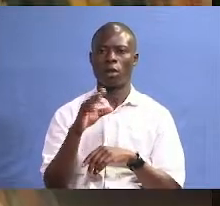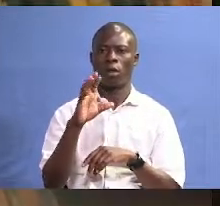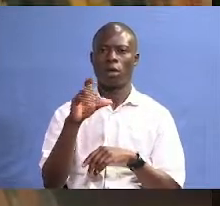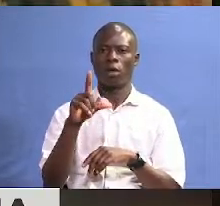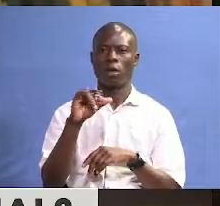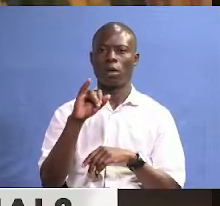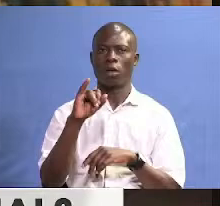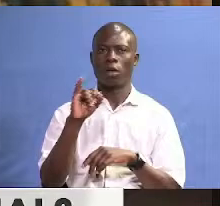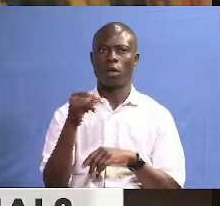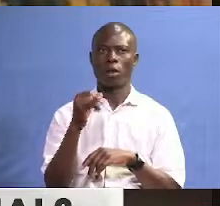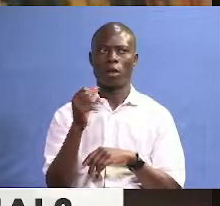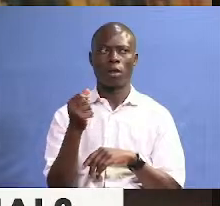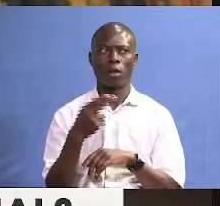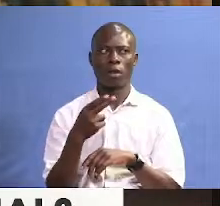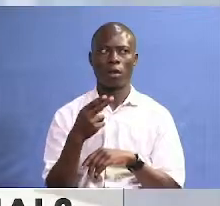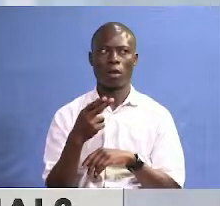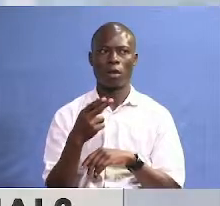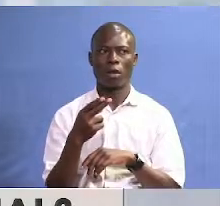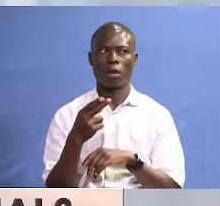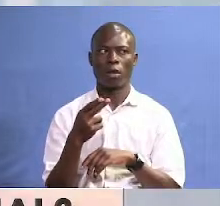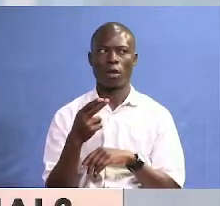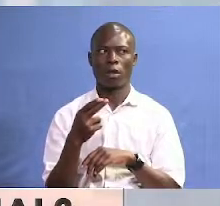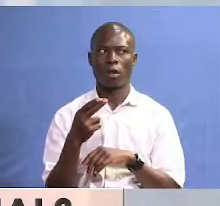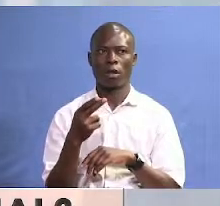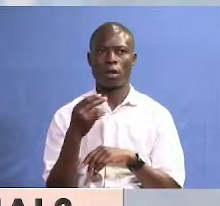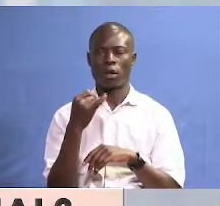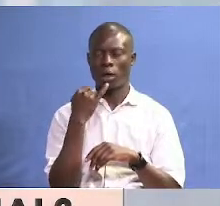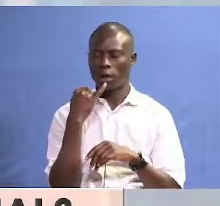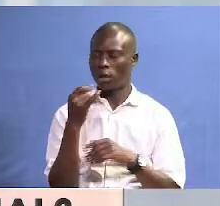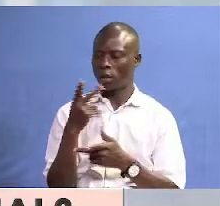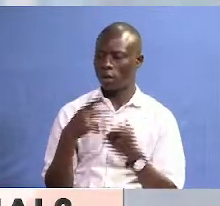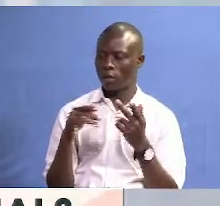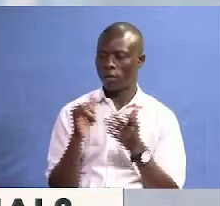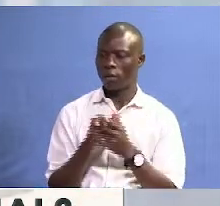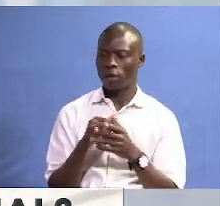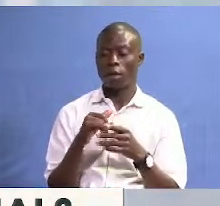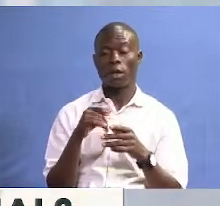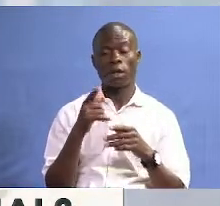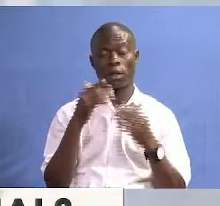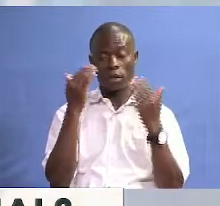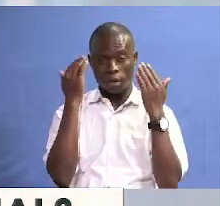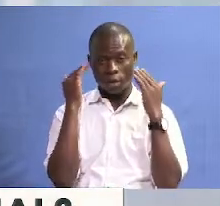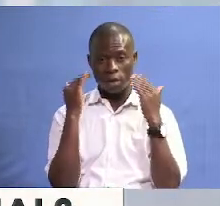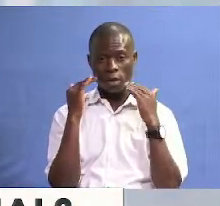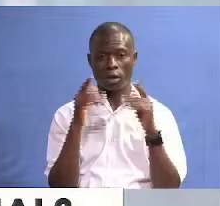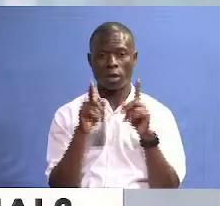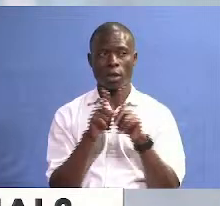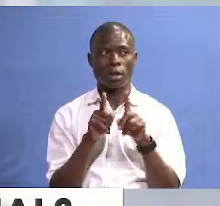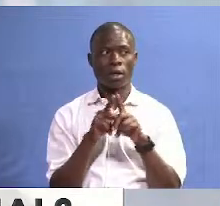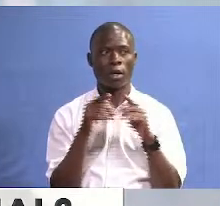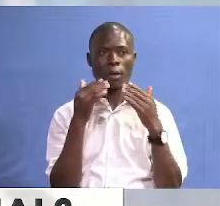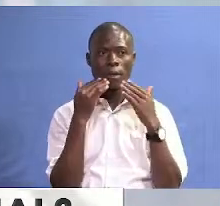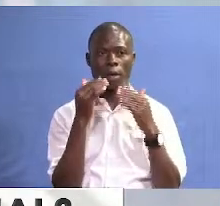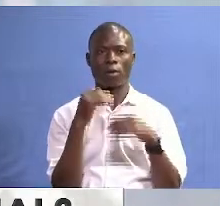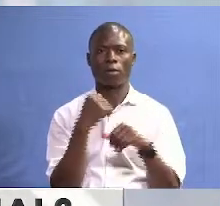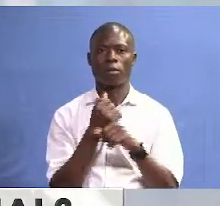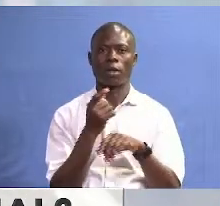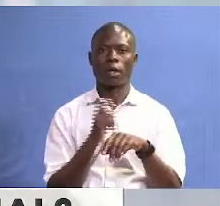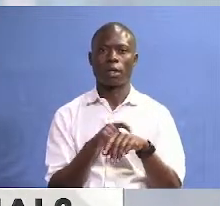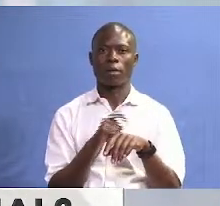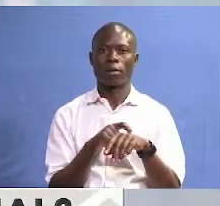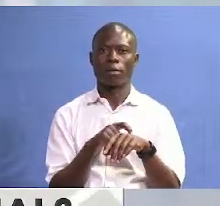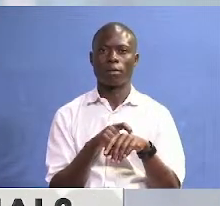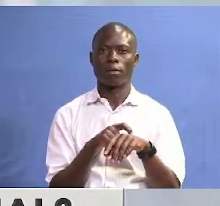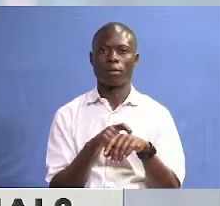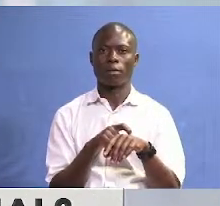Roto. Is a advocate, wakili, and of course wakili, thank you so much for making time.